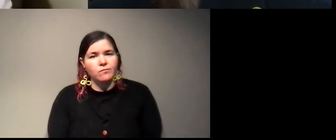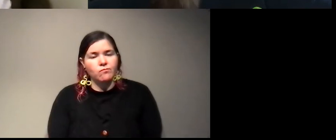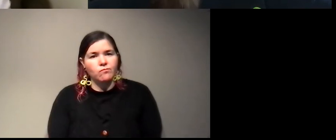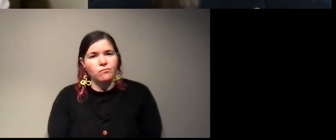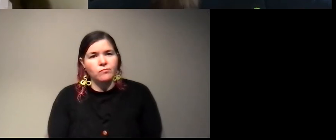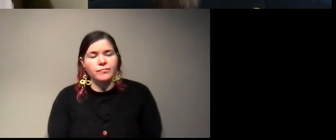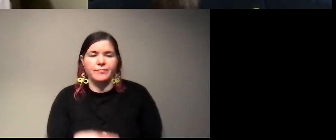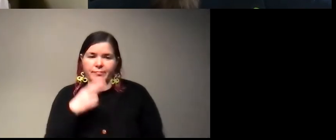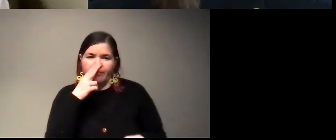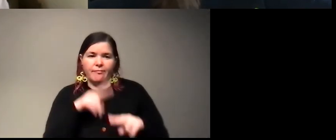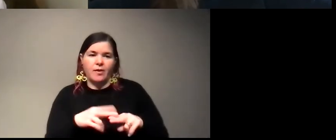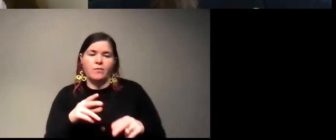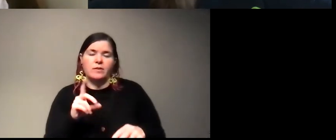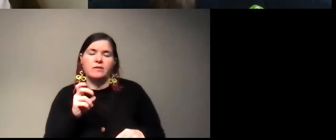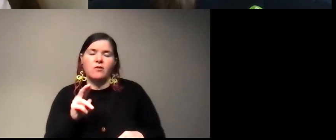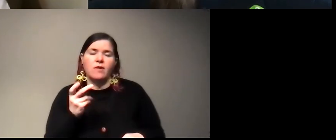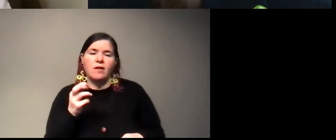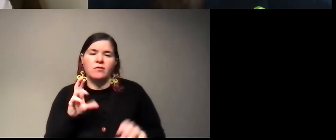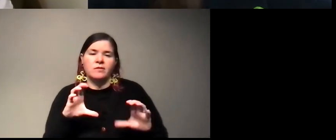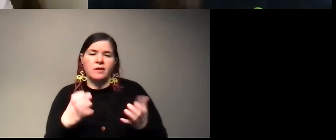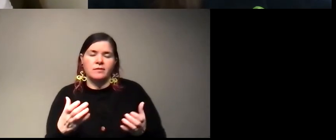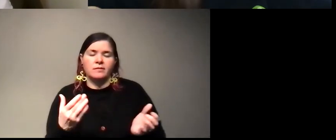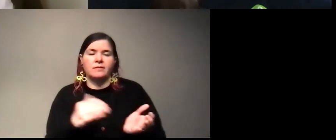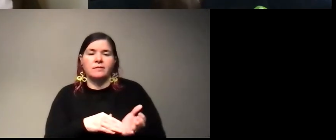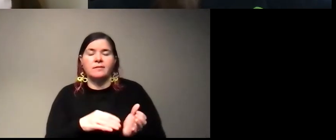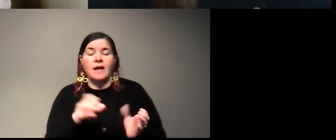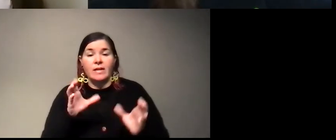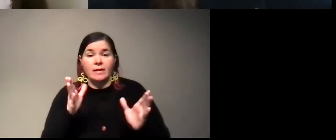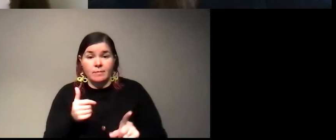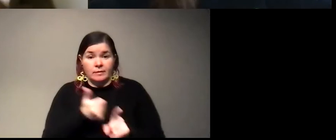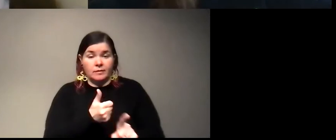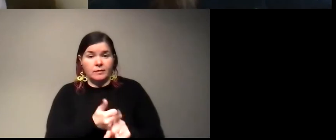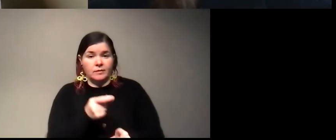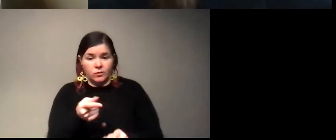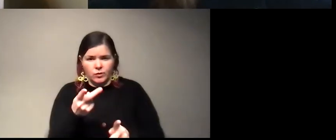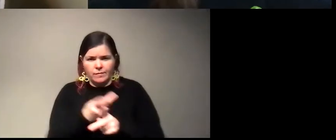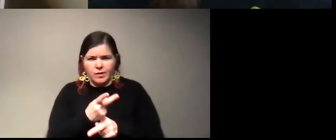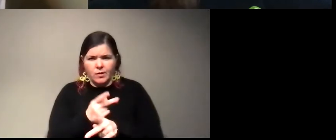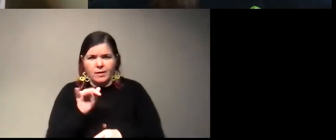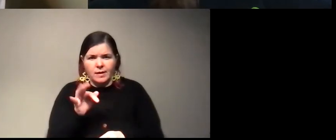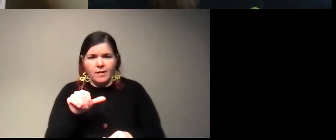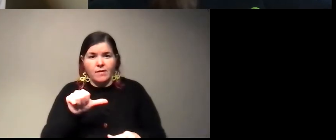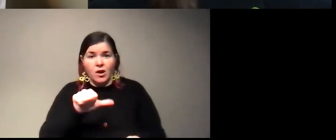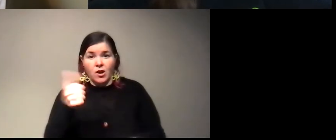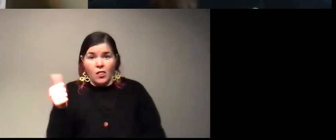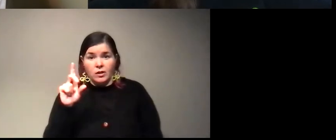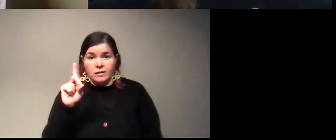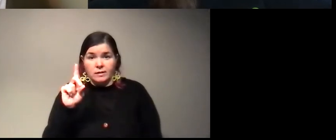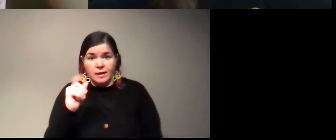This is a fun question from Dr. Rylander's class. As a chemist, have you ever tried to figure out if there is another dimension to our